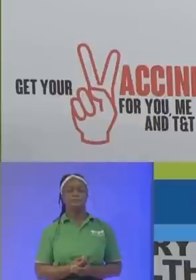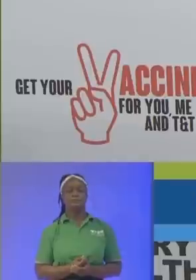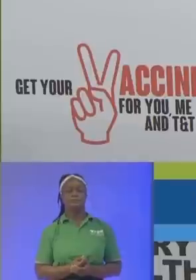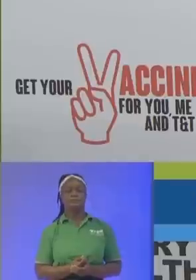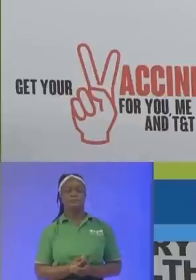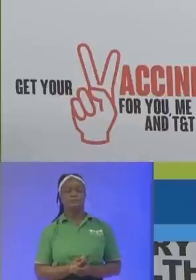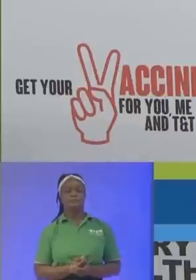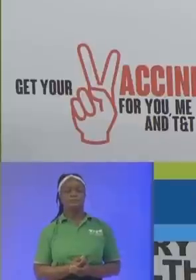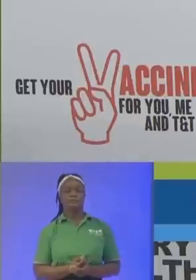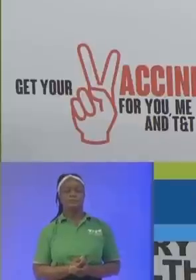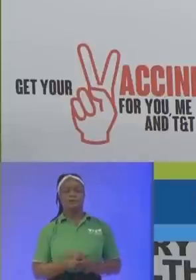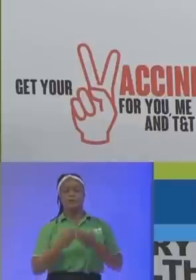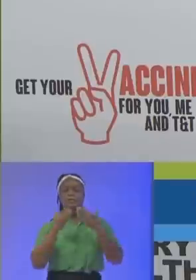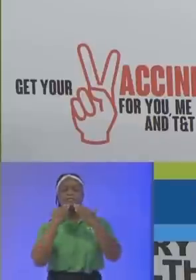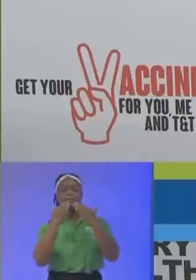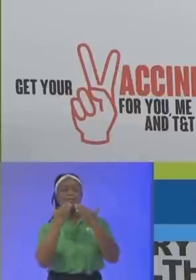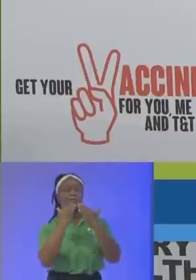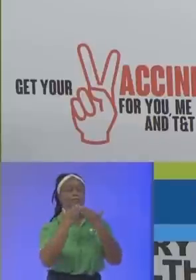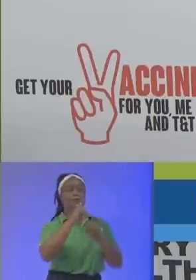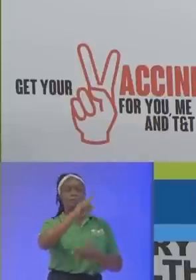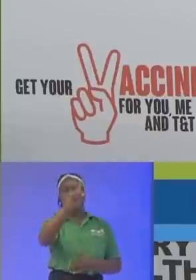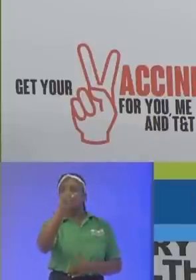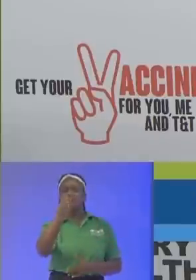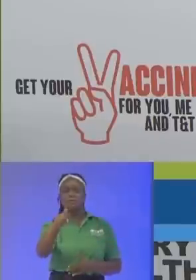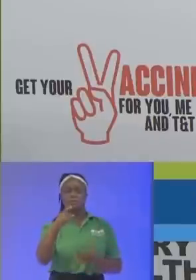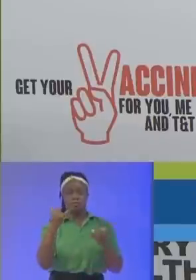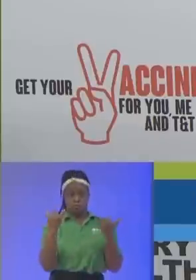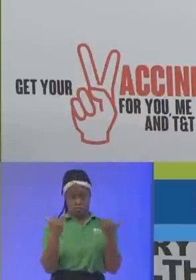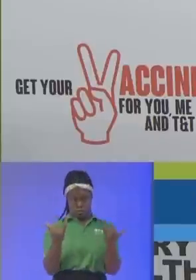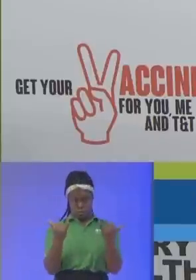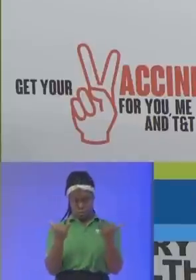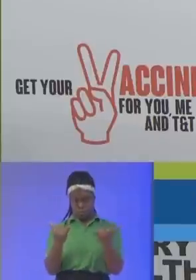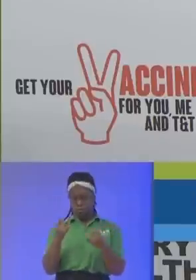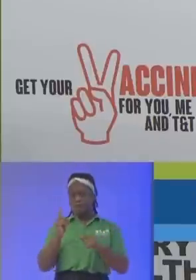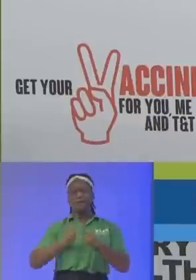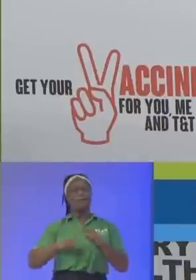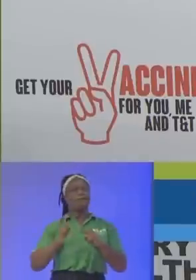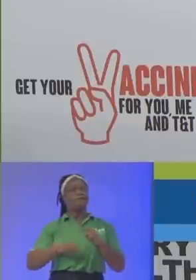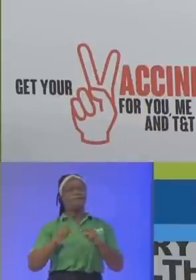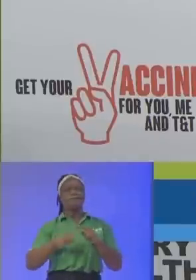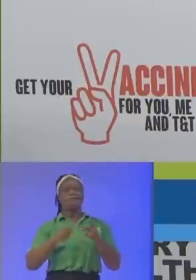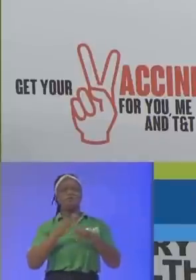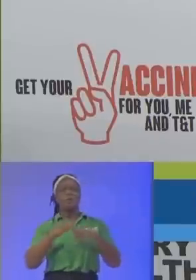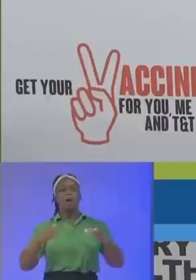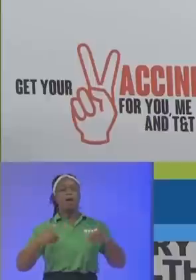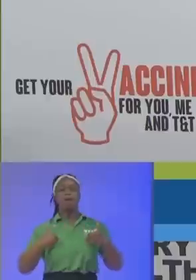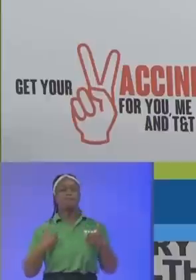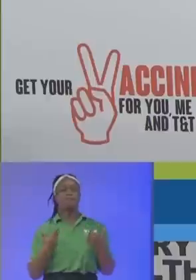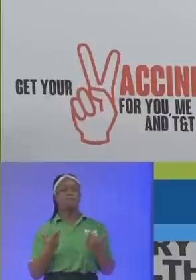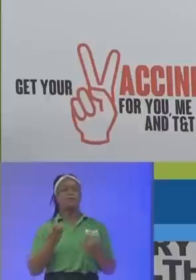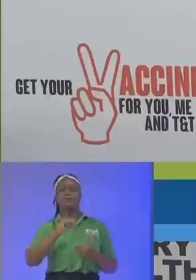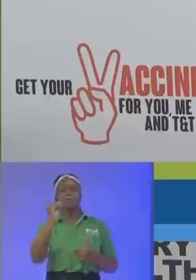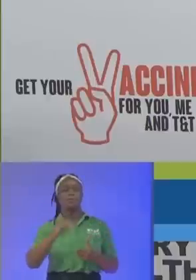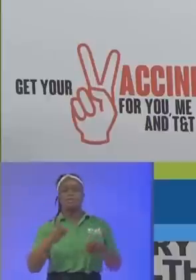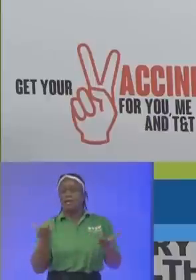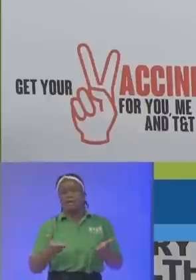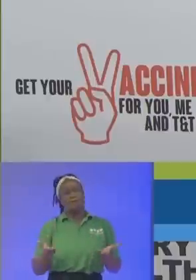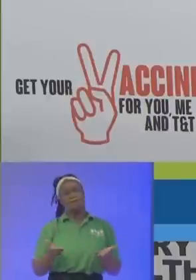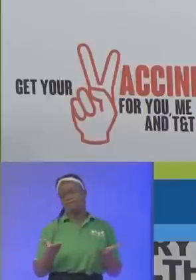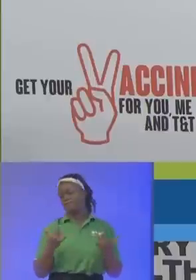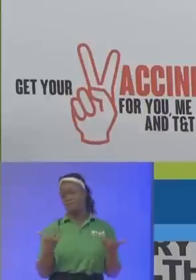Thank you for repeating the question. At this point in time, I do not have a numerical update, but yet again,